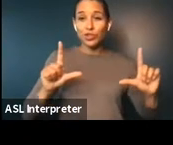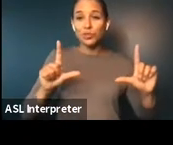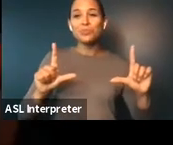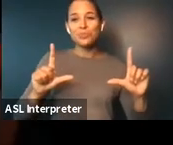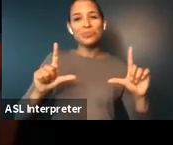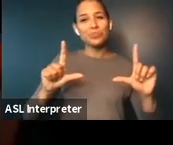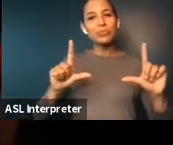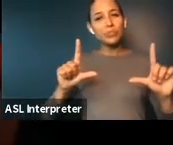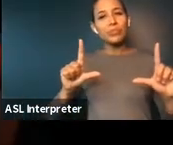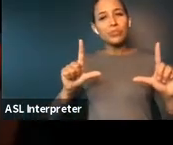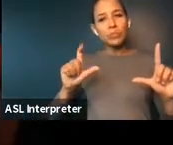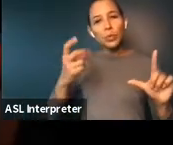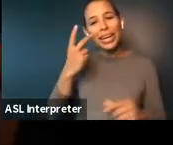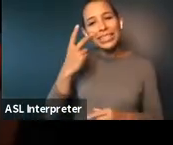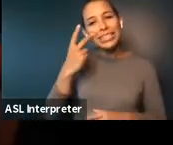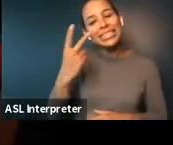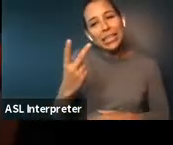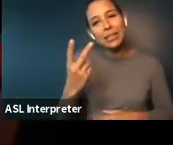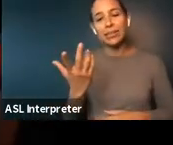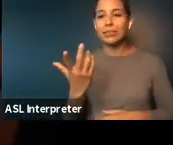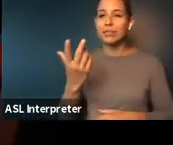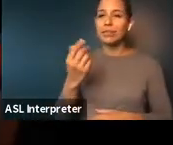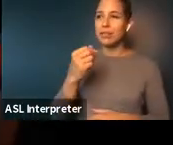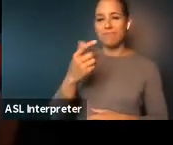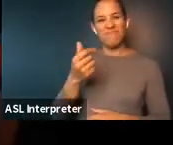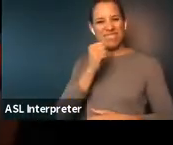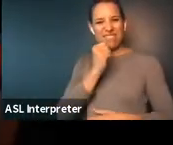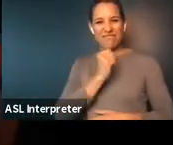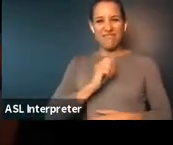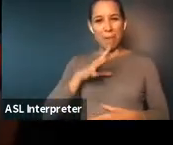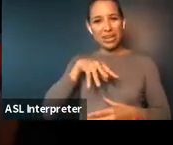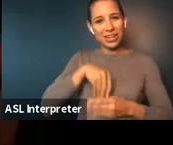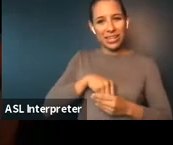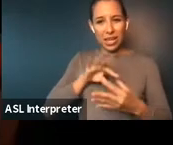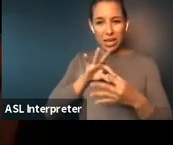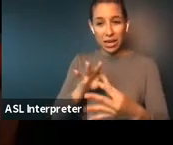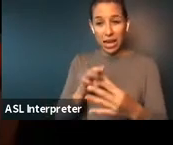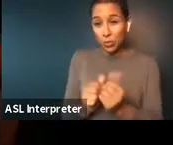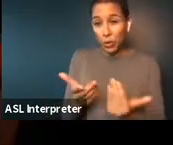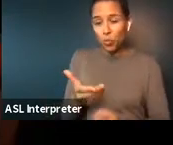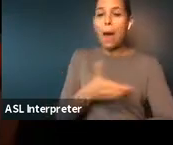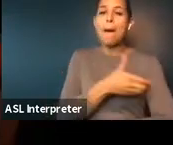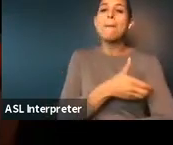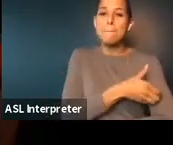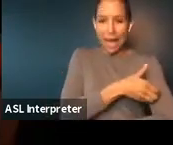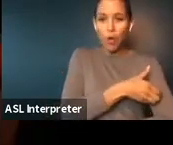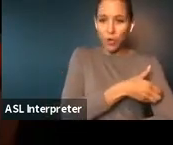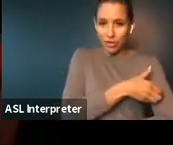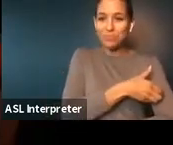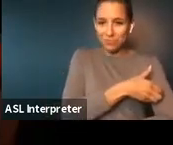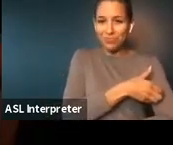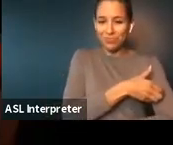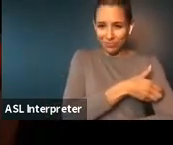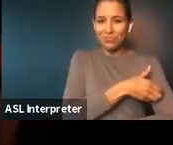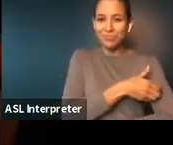which this kind of femininity was also connected in immediately to both power and to excess